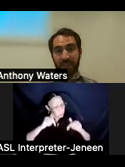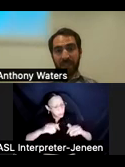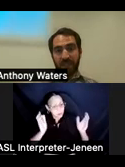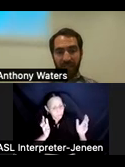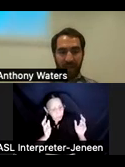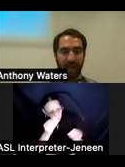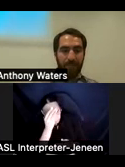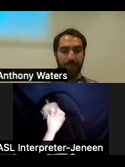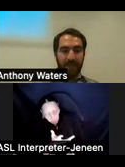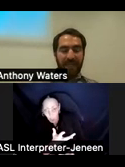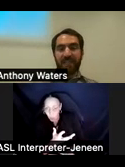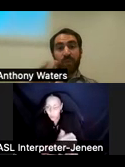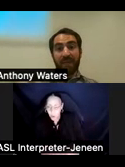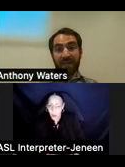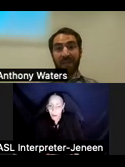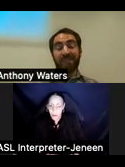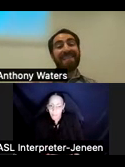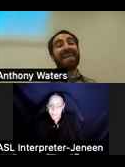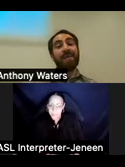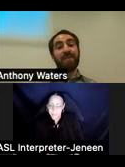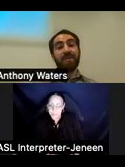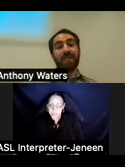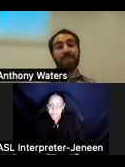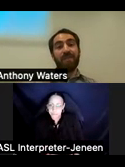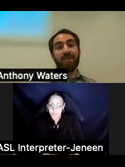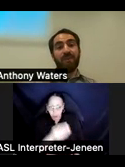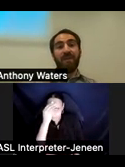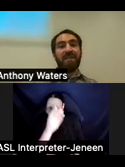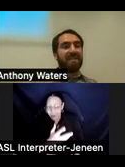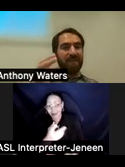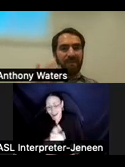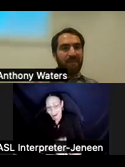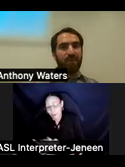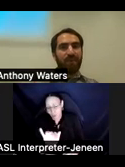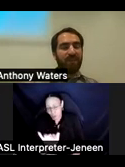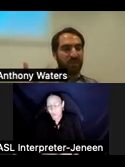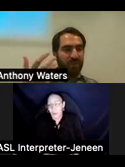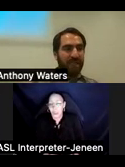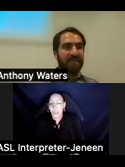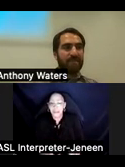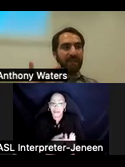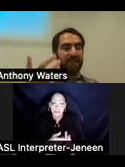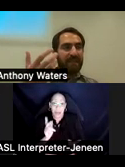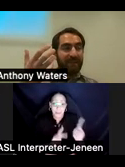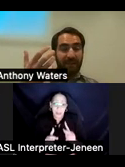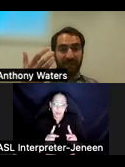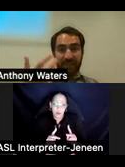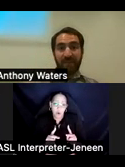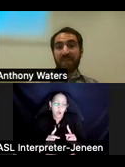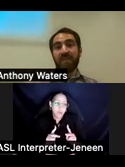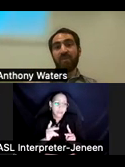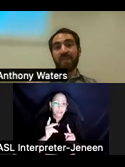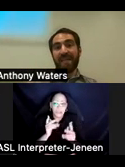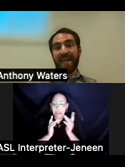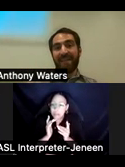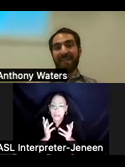conversation. And I just want to acknowledge that happens sometimes too. That sometimes people who feel so desperate that they're